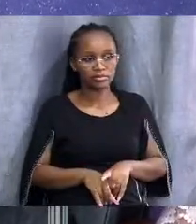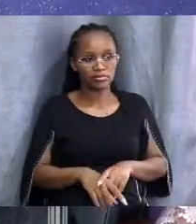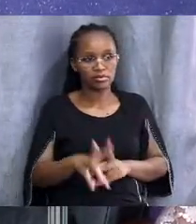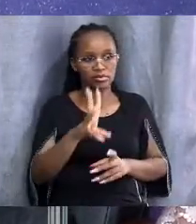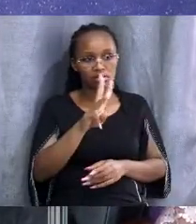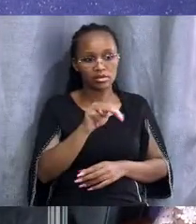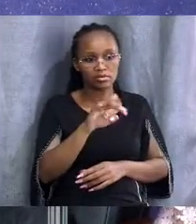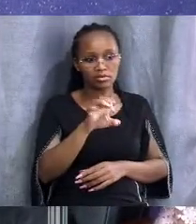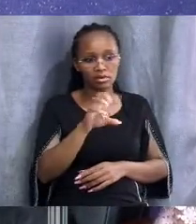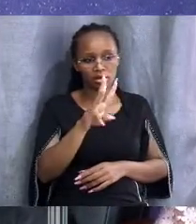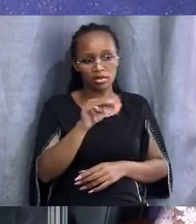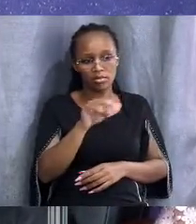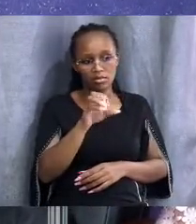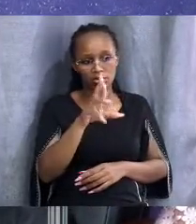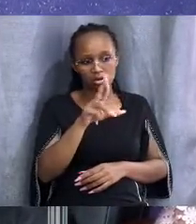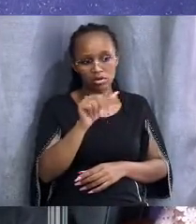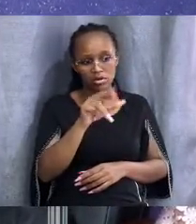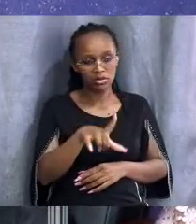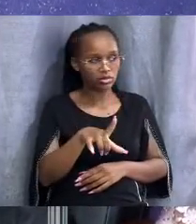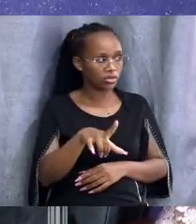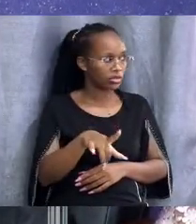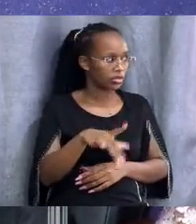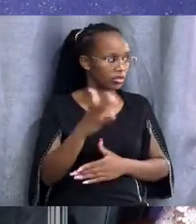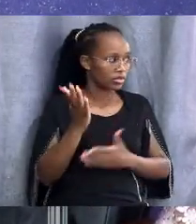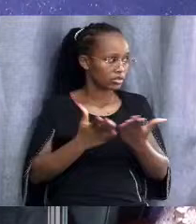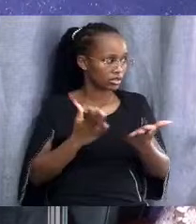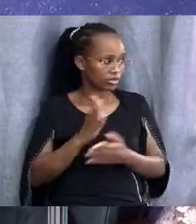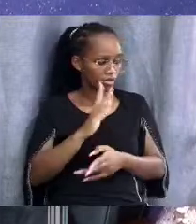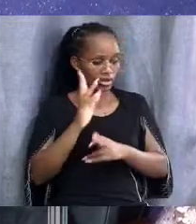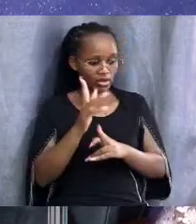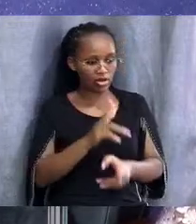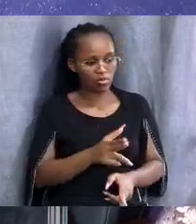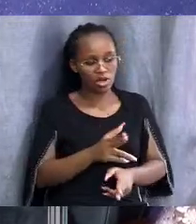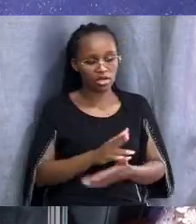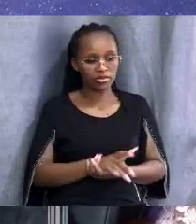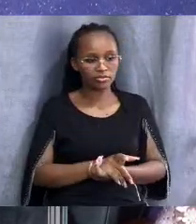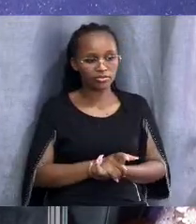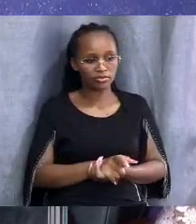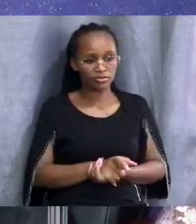memorial service. It is normally